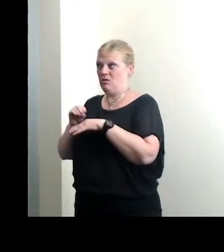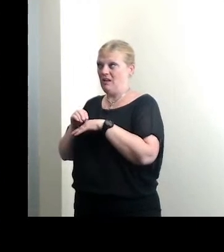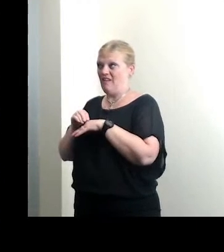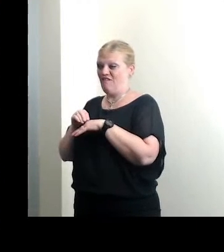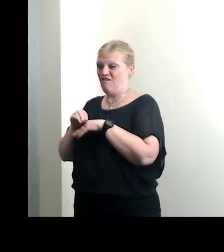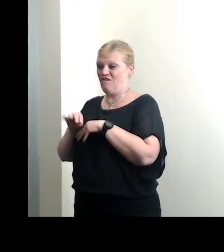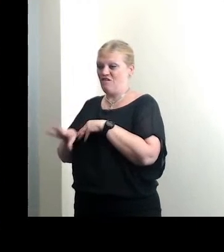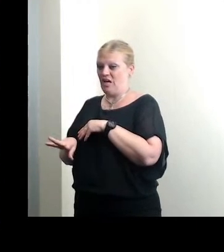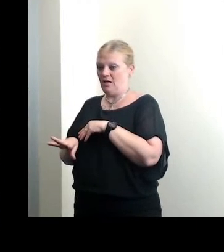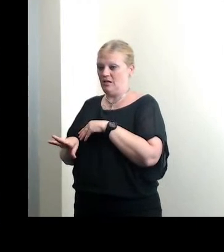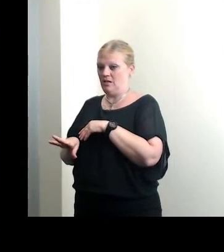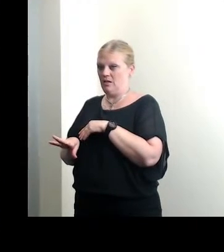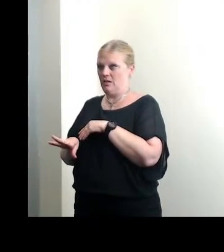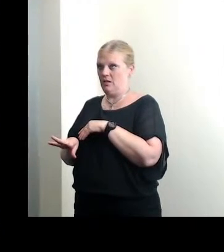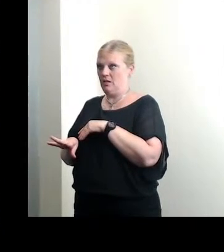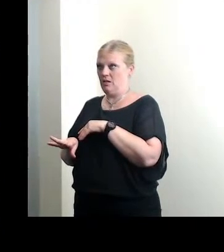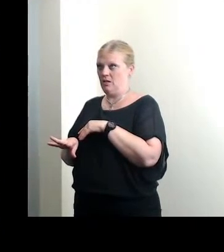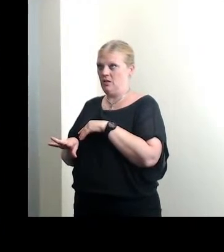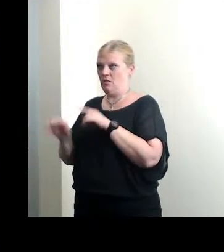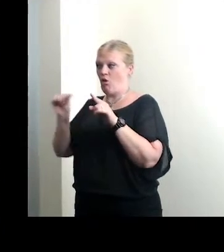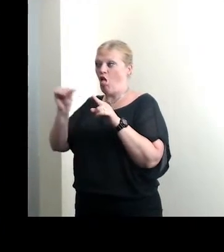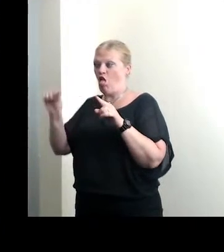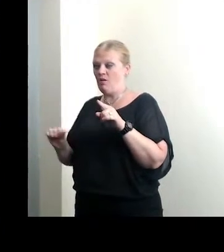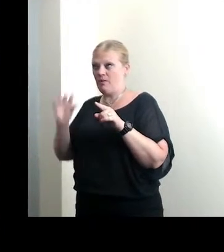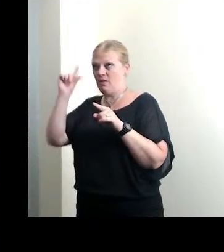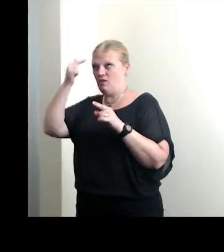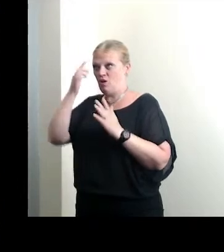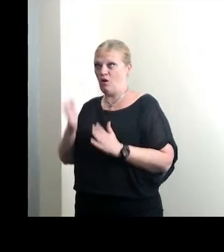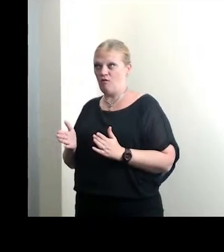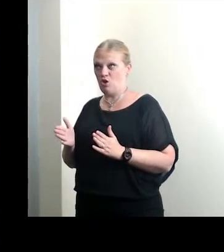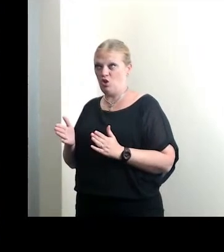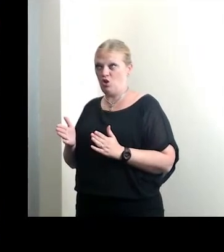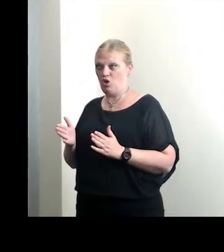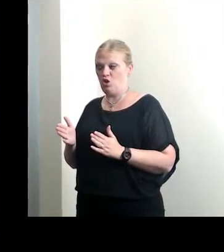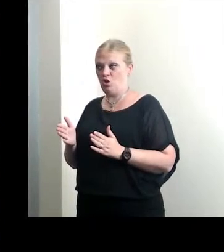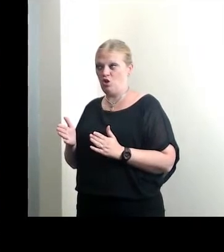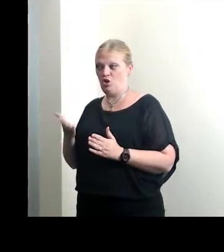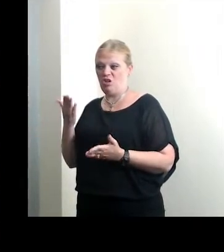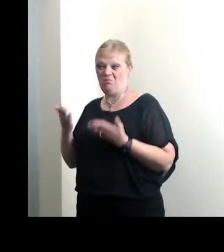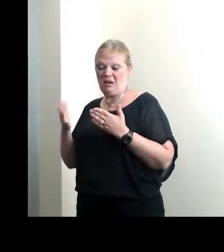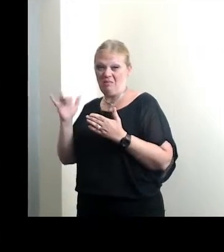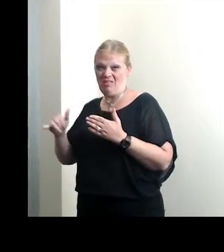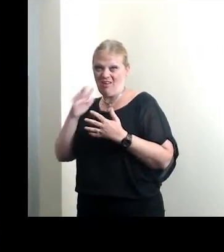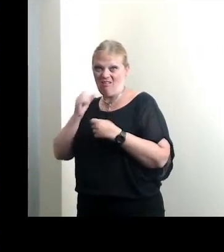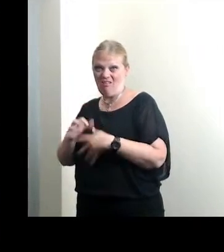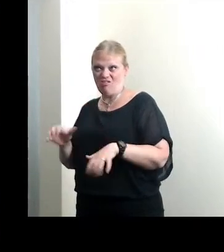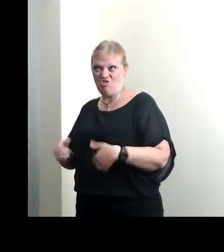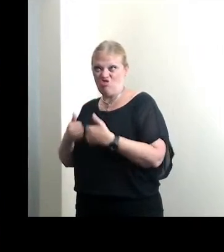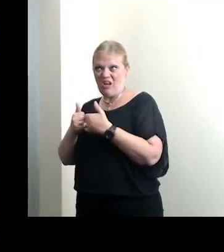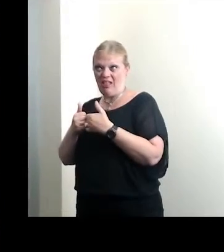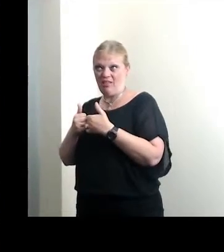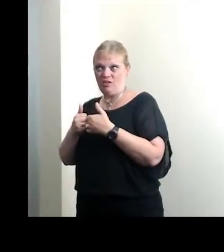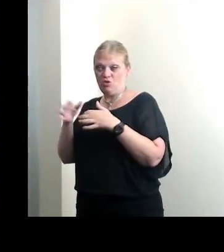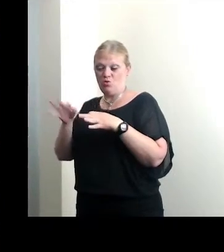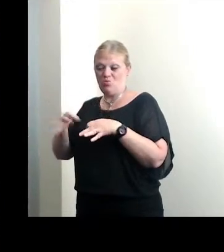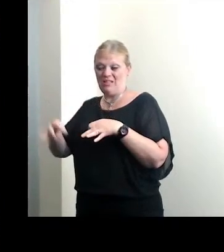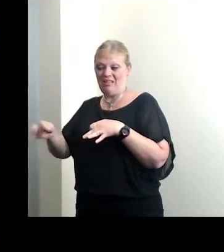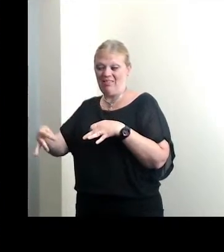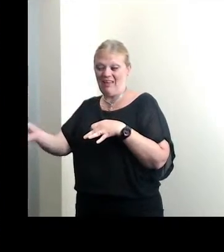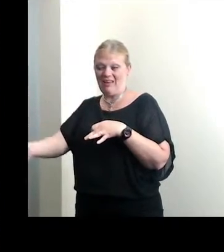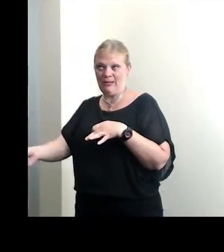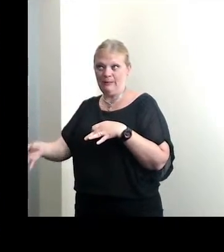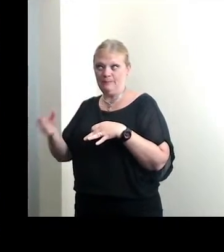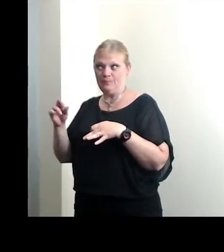affecting Albany and the governor, might that present some kind of a challenge when it comes to delaying